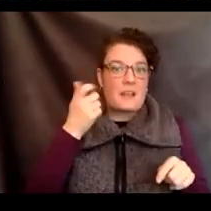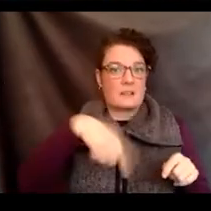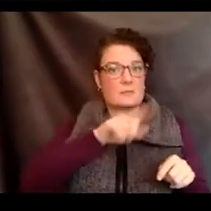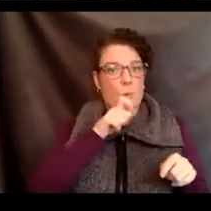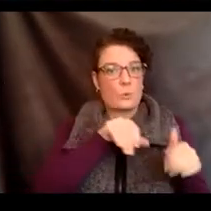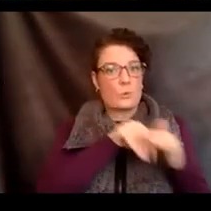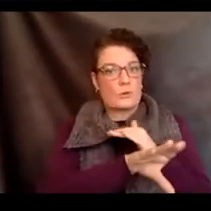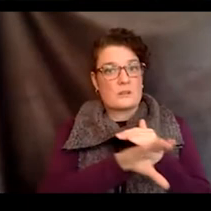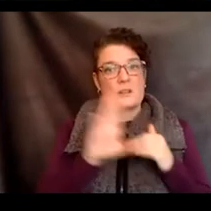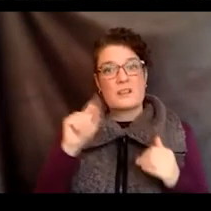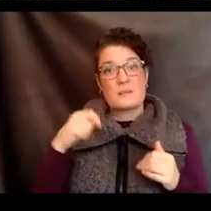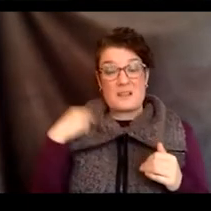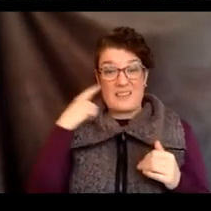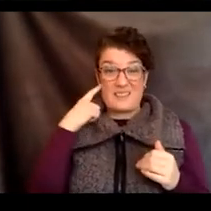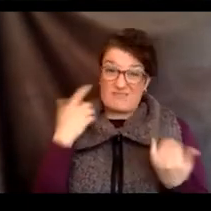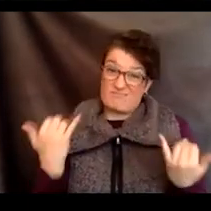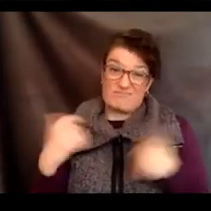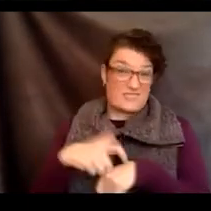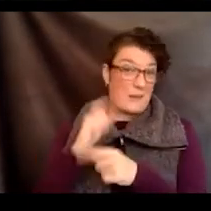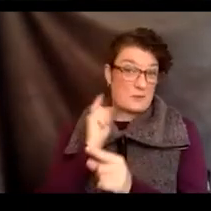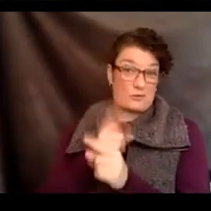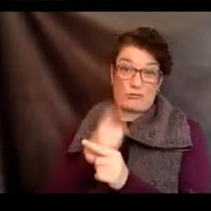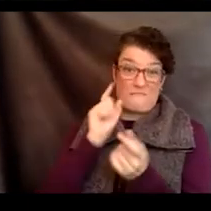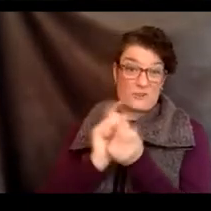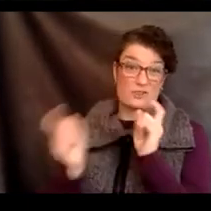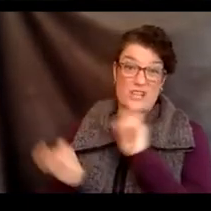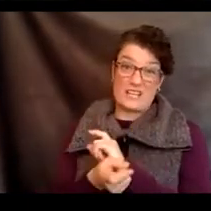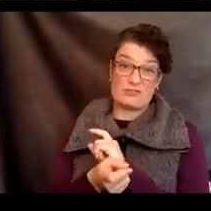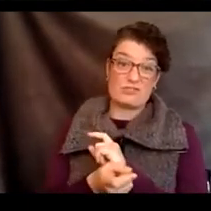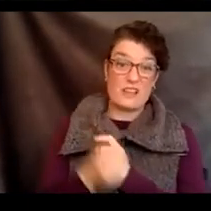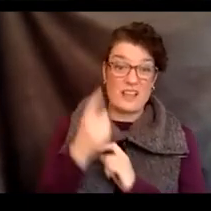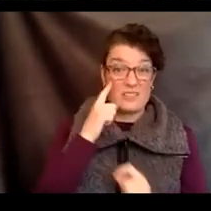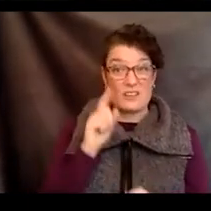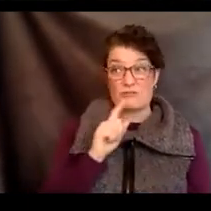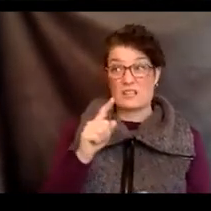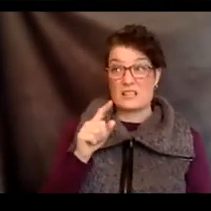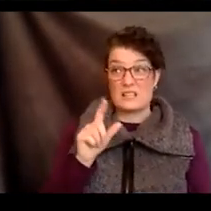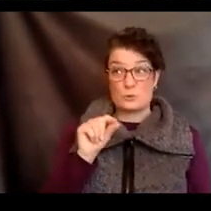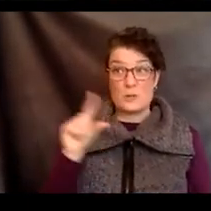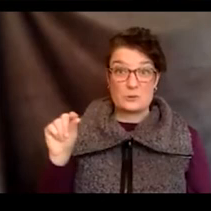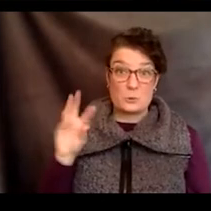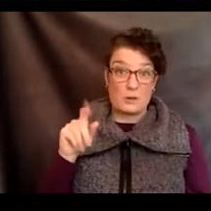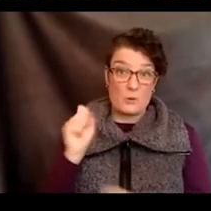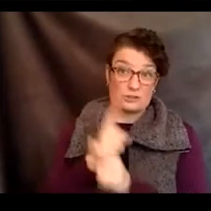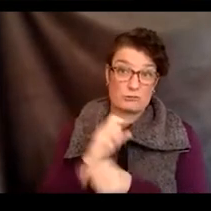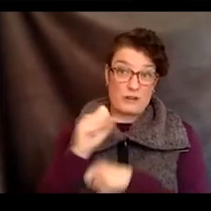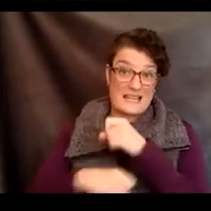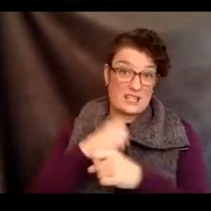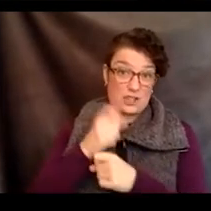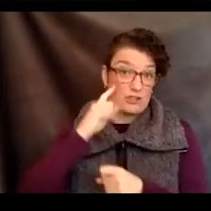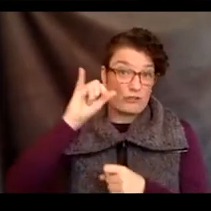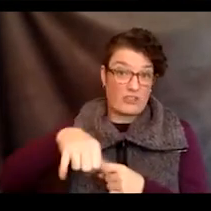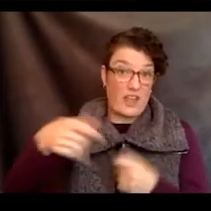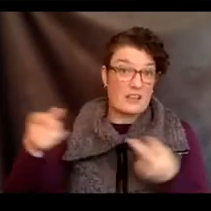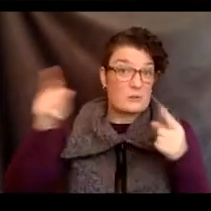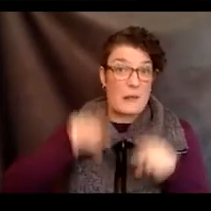that the time is right for a change. I think that if anything, this is, you know, 2020 was the right year for that to happen. And obviously